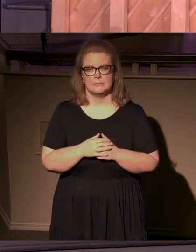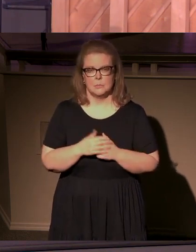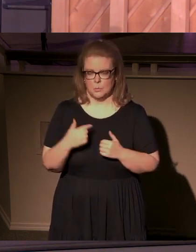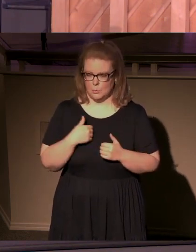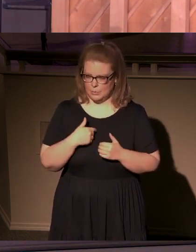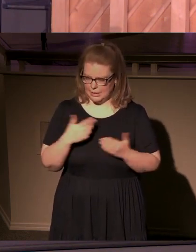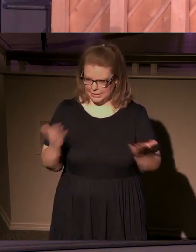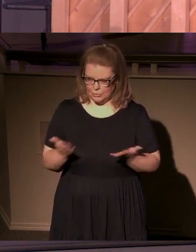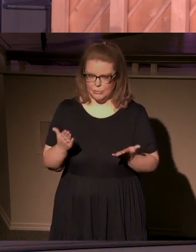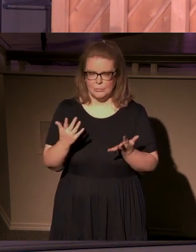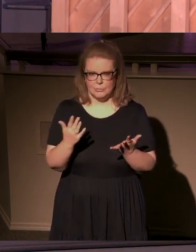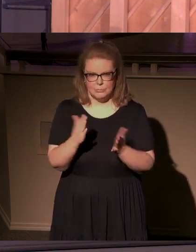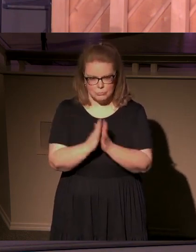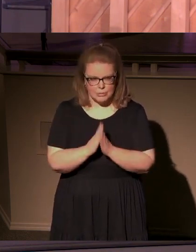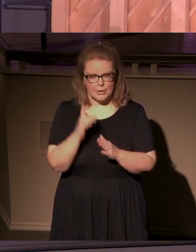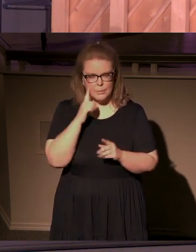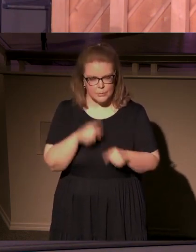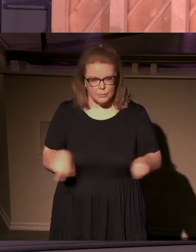altar is open.